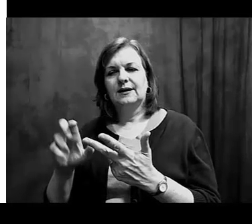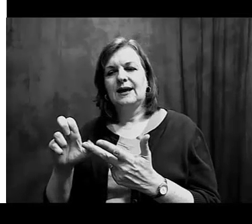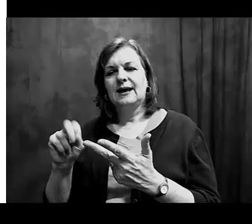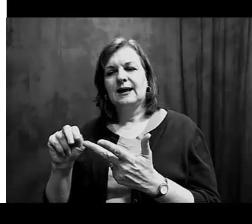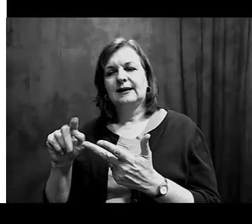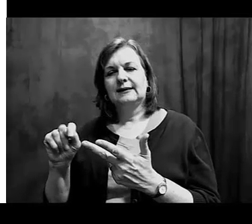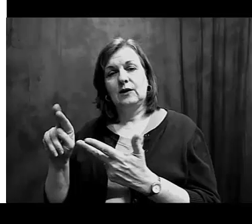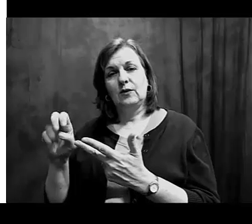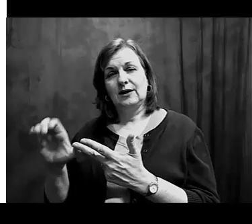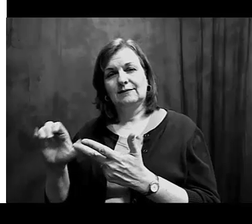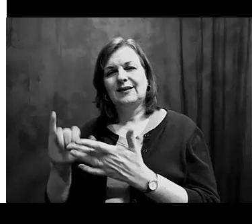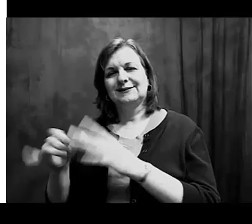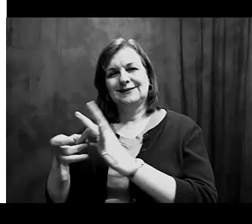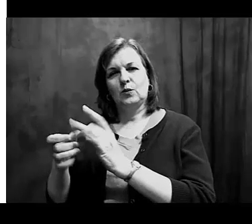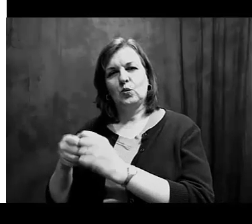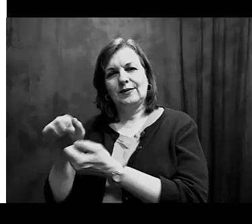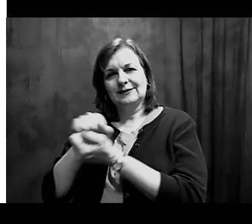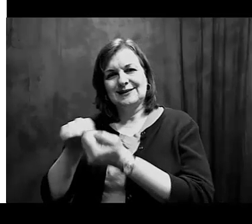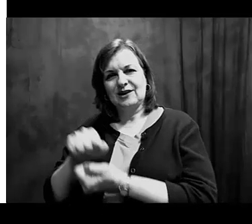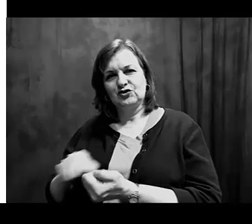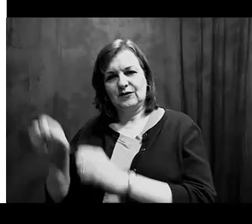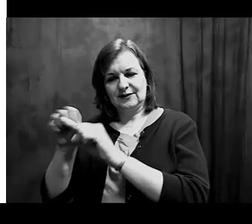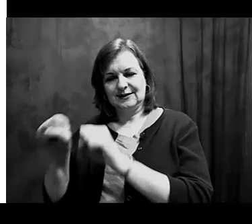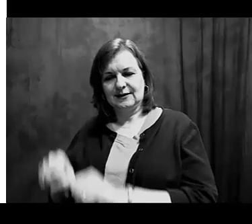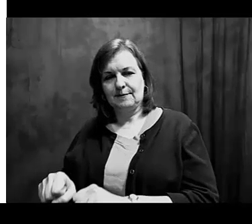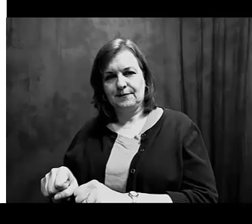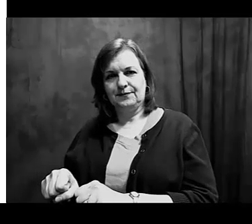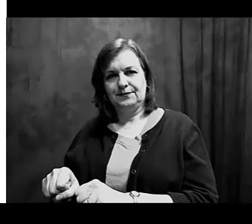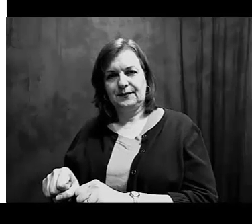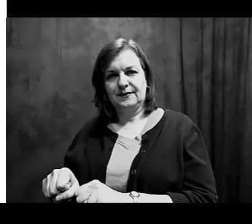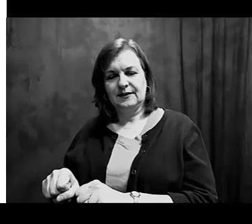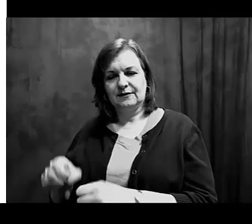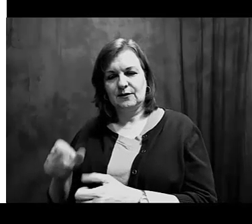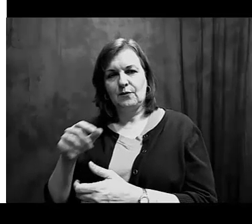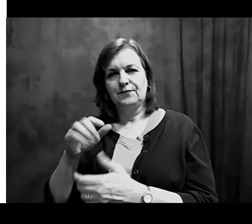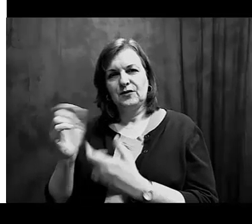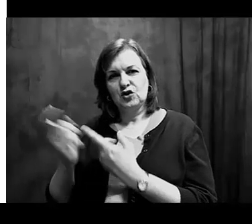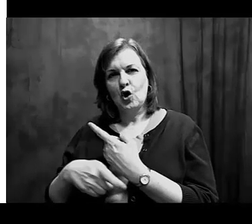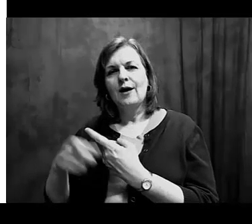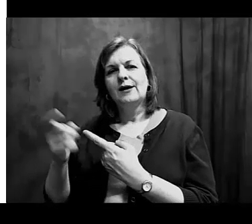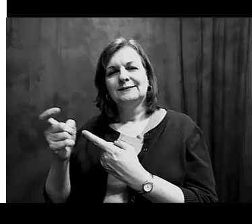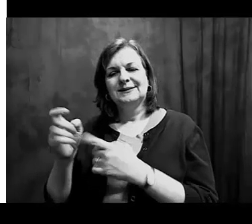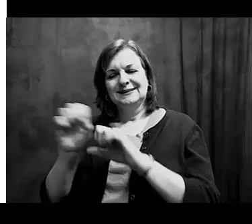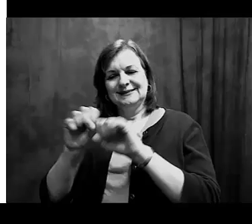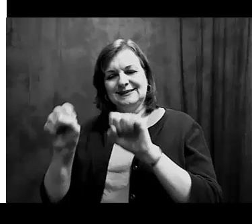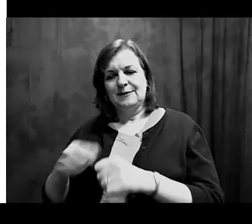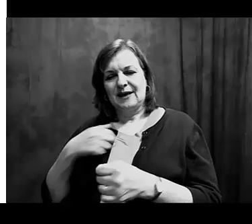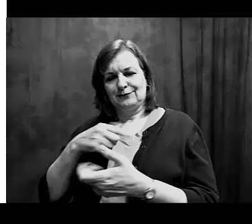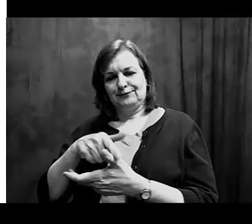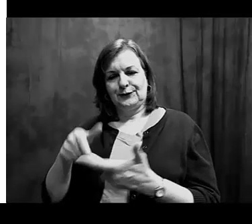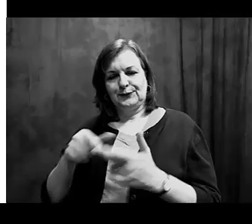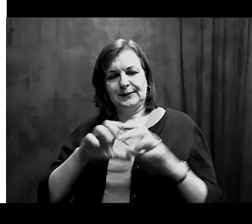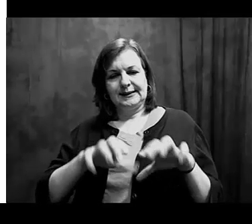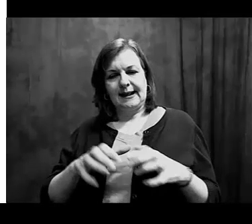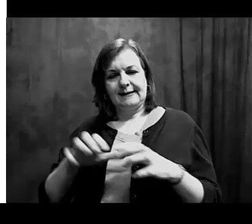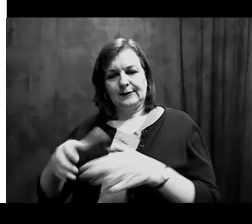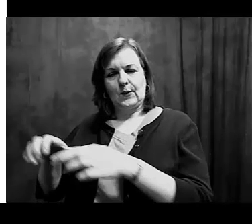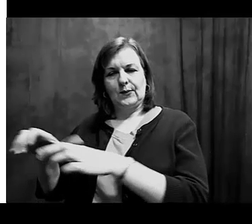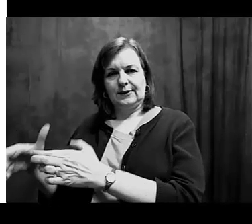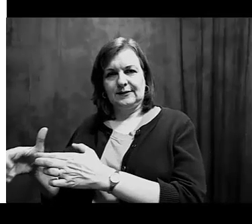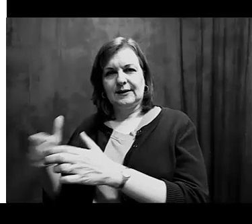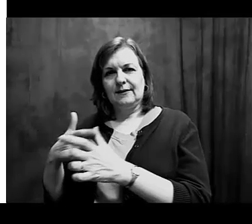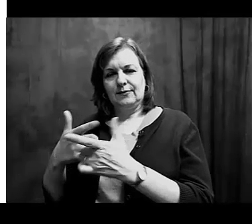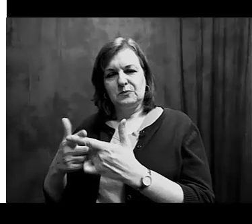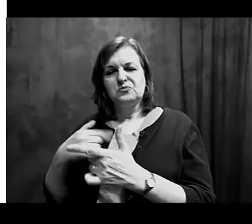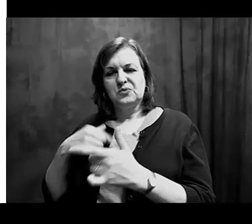even further into what we call parasympathetic. So this is your restful state. Sympathetic, so this